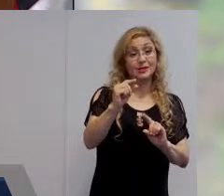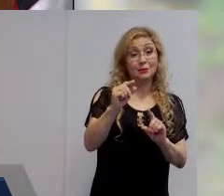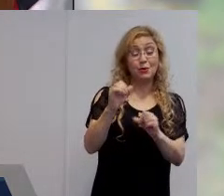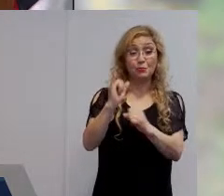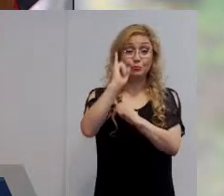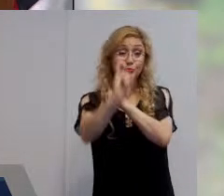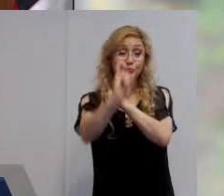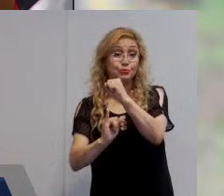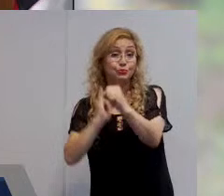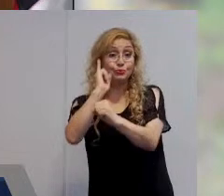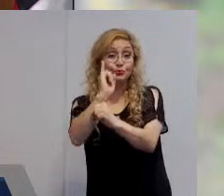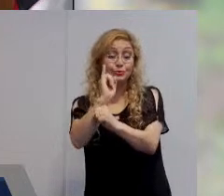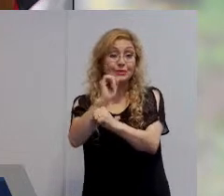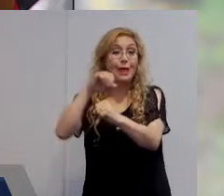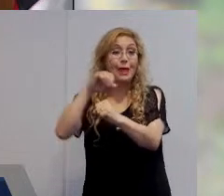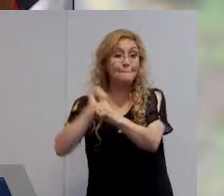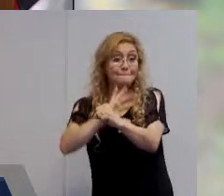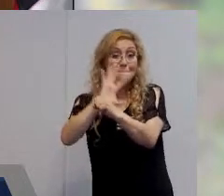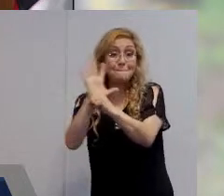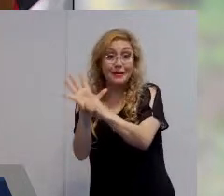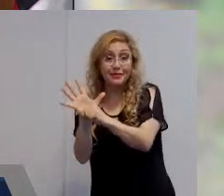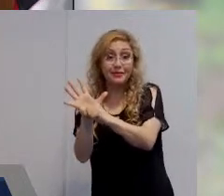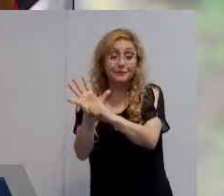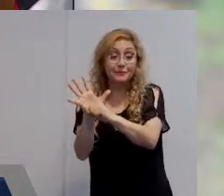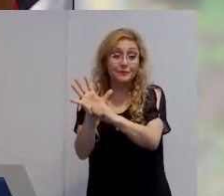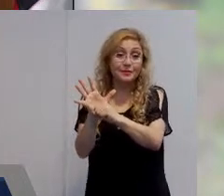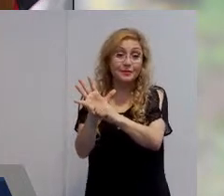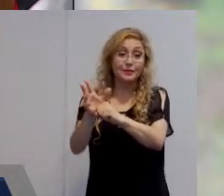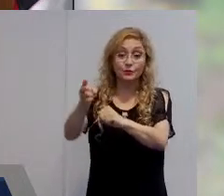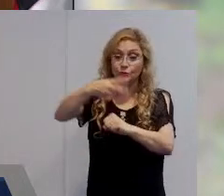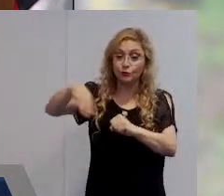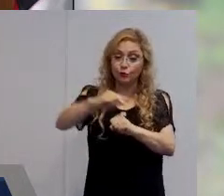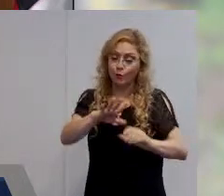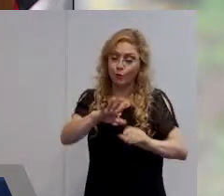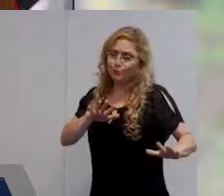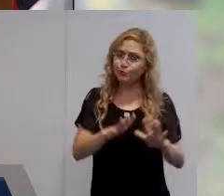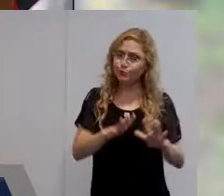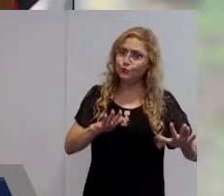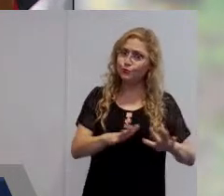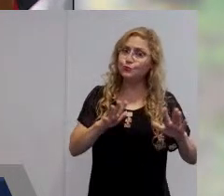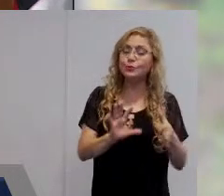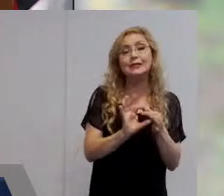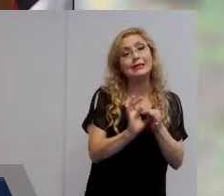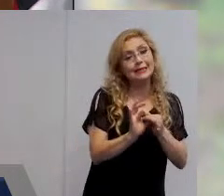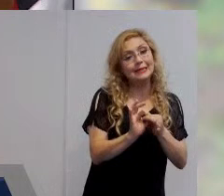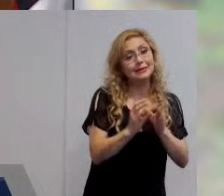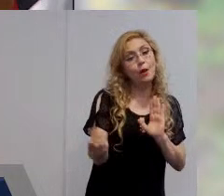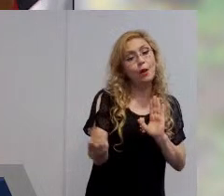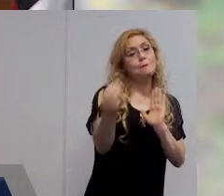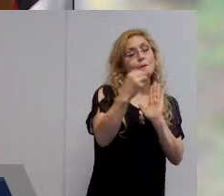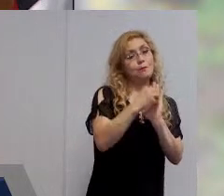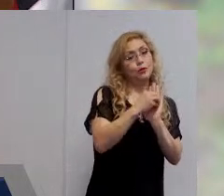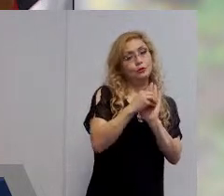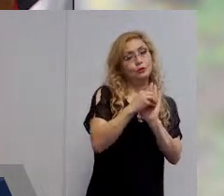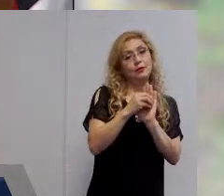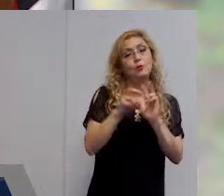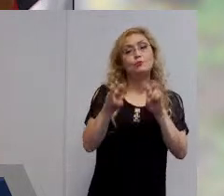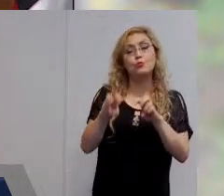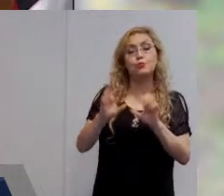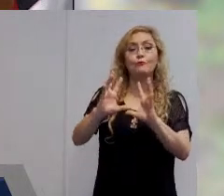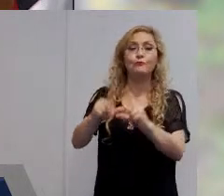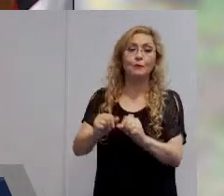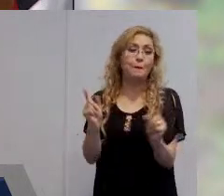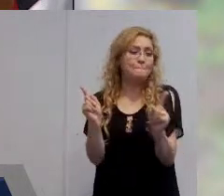seeing at international level, the pandemic. We have passed it thanks to the contribution